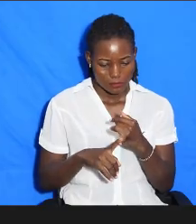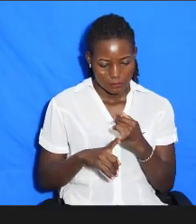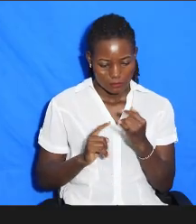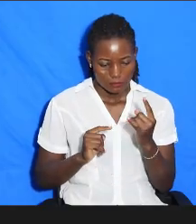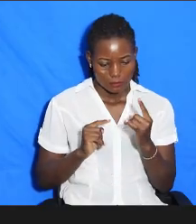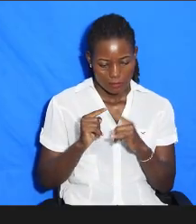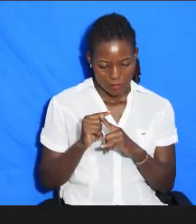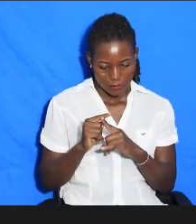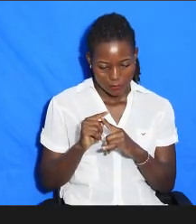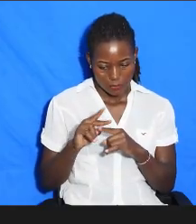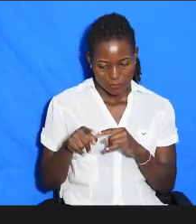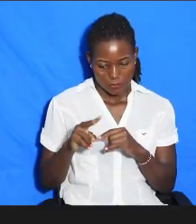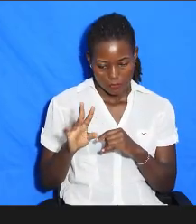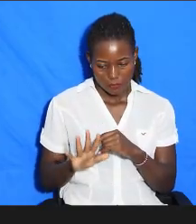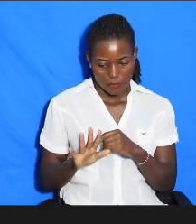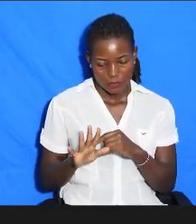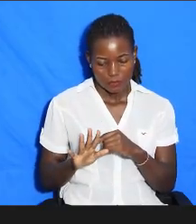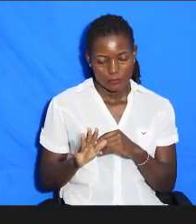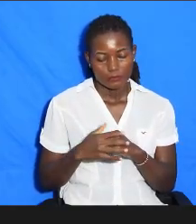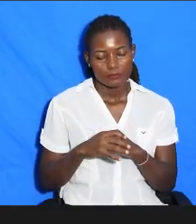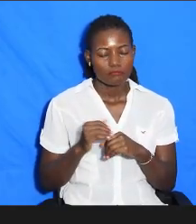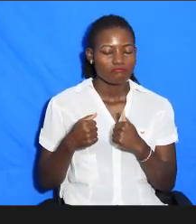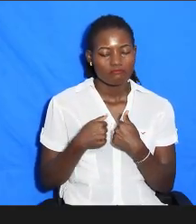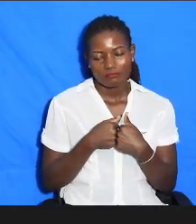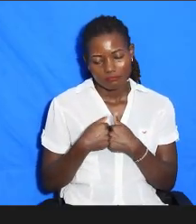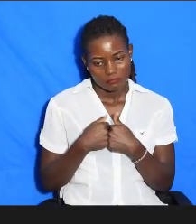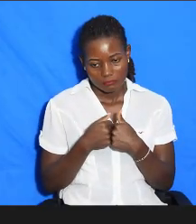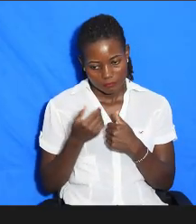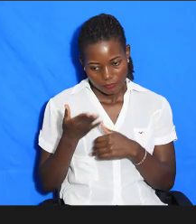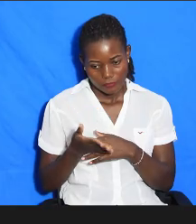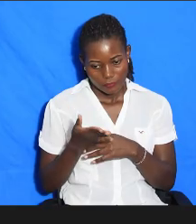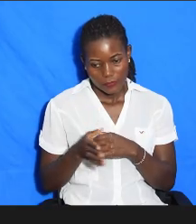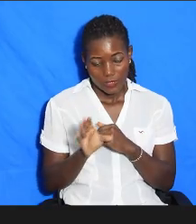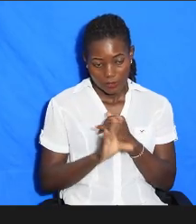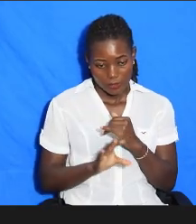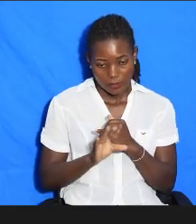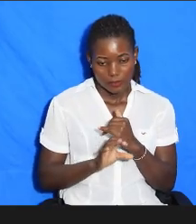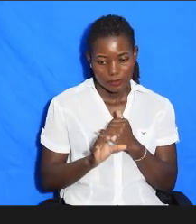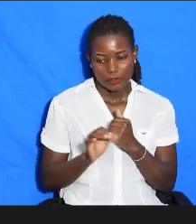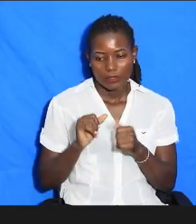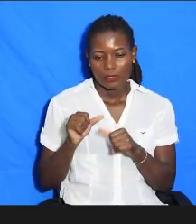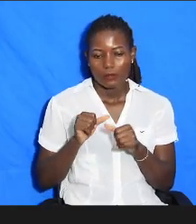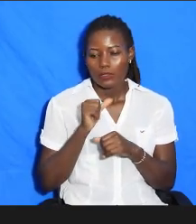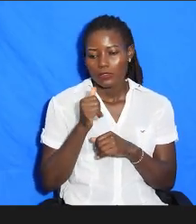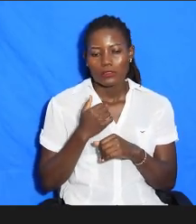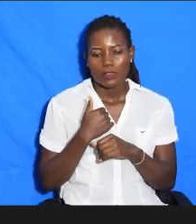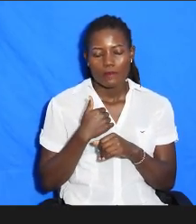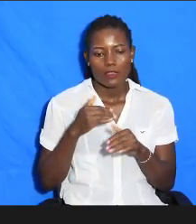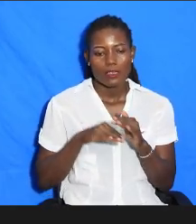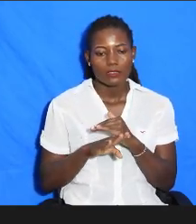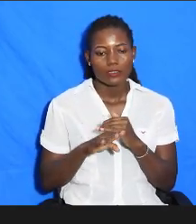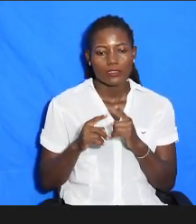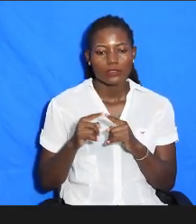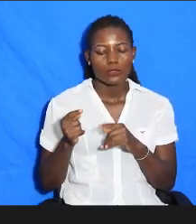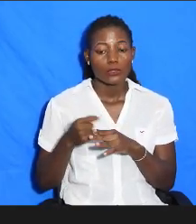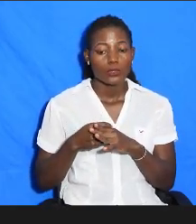2025. Because despite the challenges that we are facing as a country in terms of not having access to the